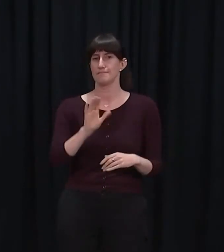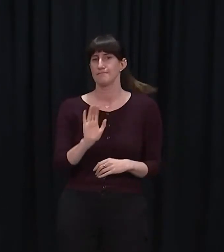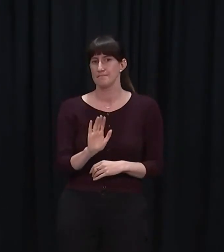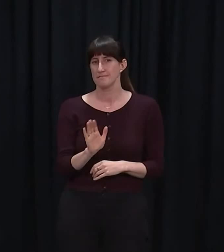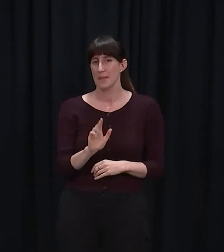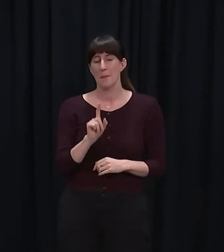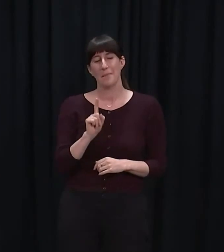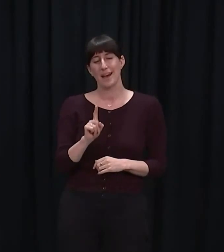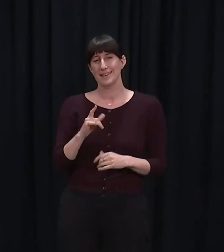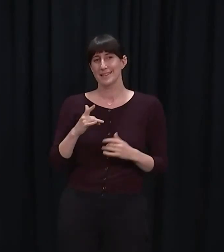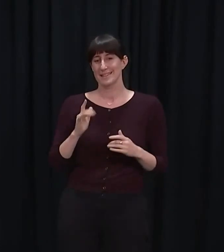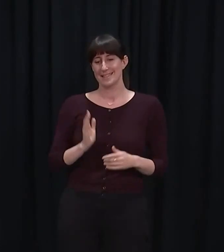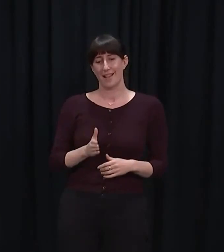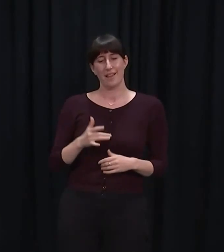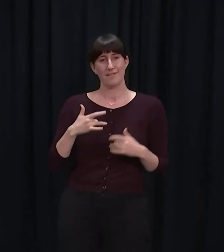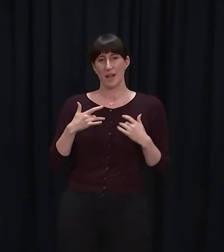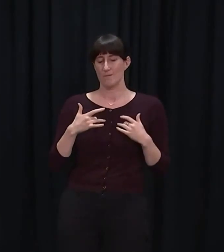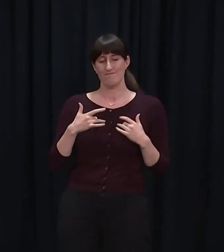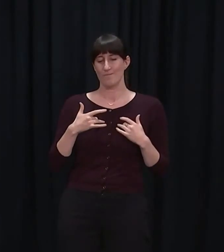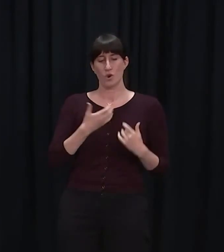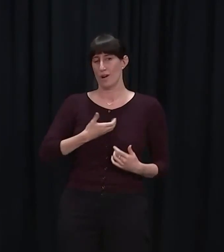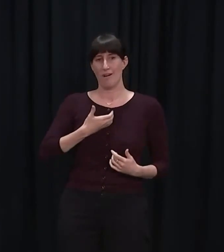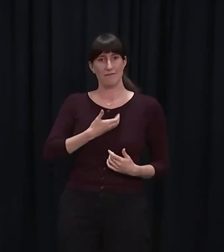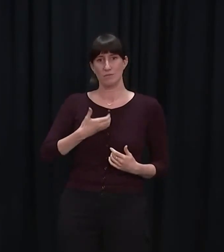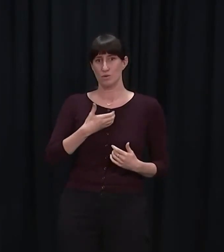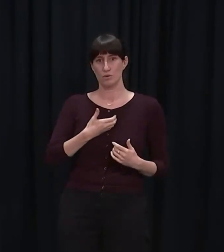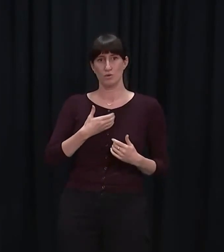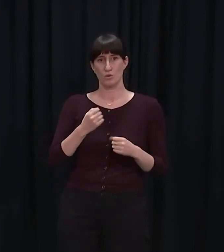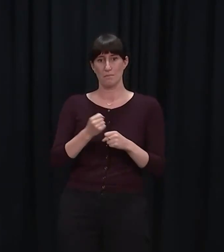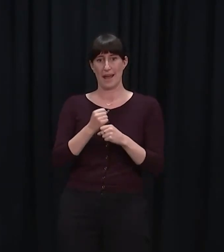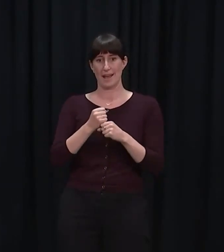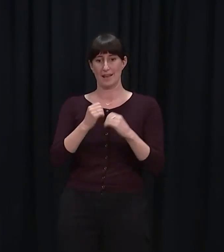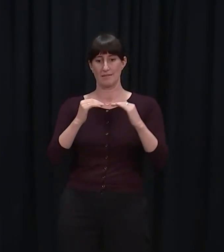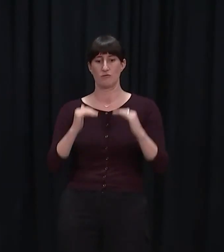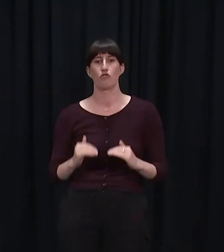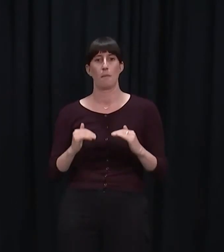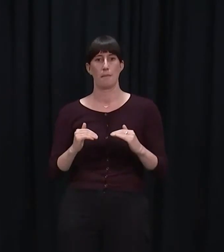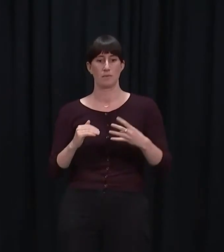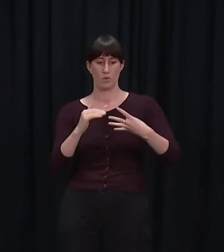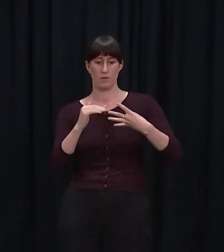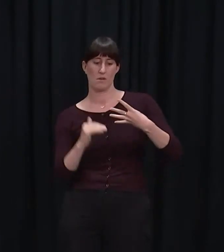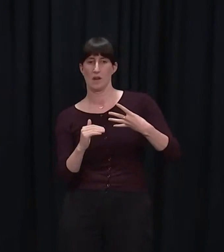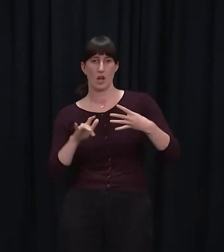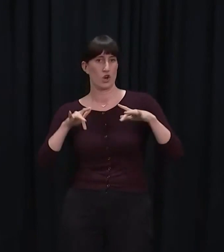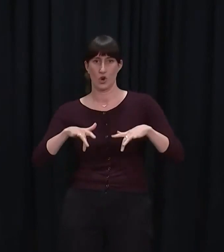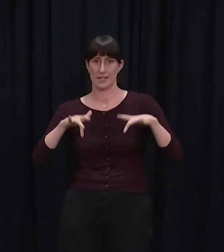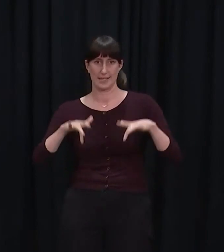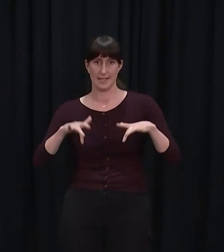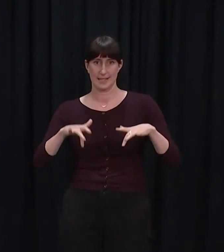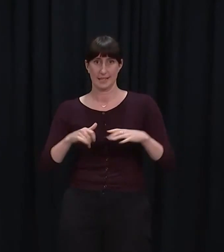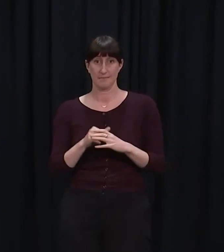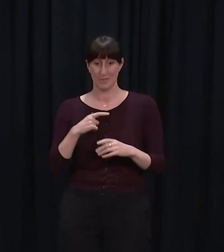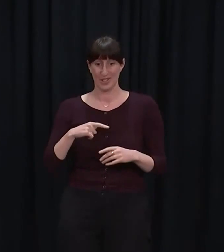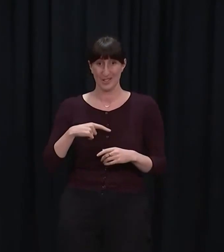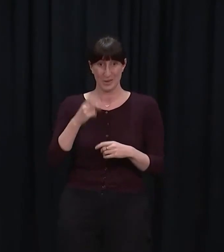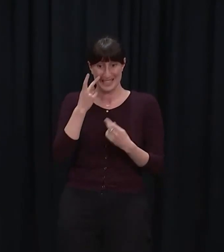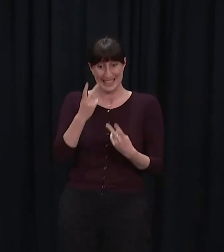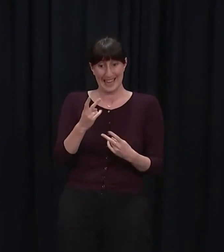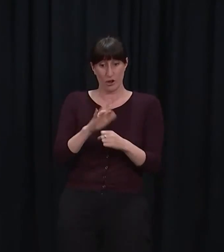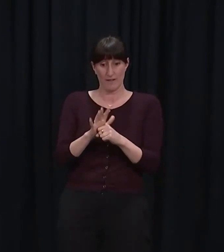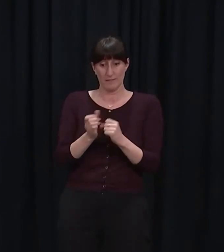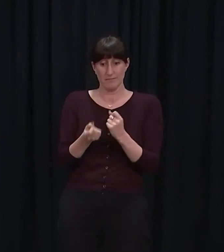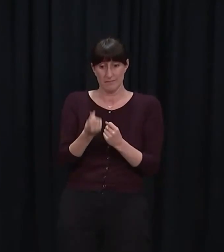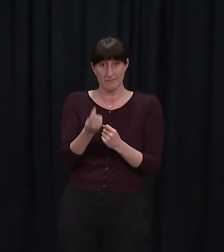alert level settings any lower while case numbers continue to creep up in the Waikato. The situation in the area is not